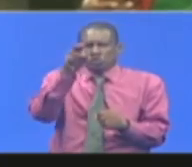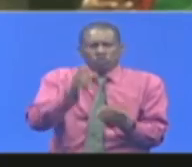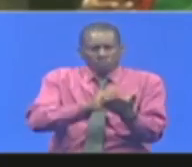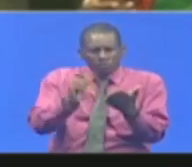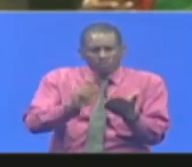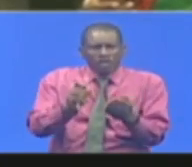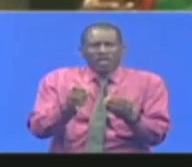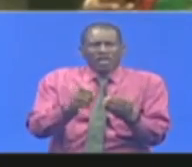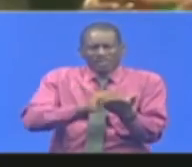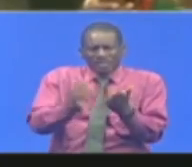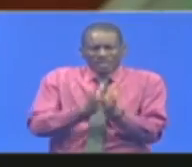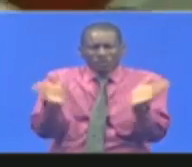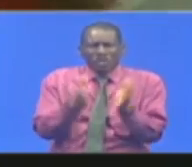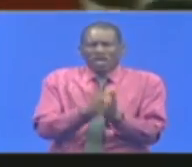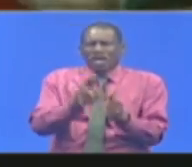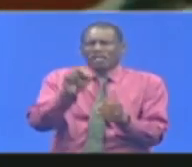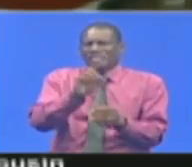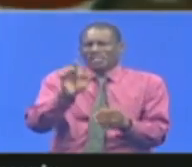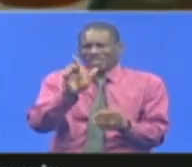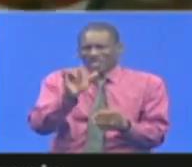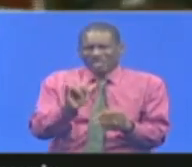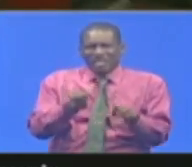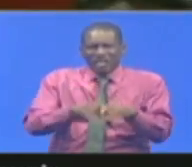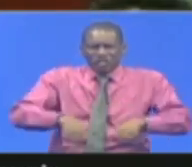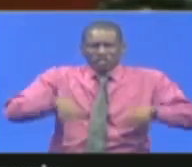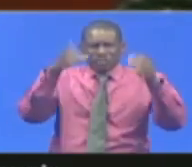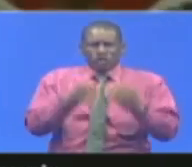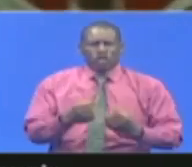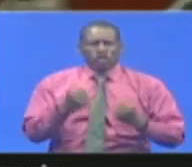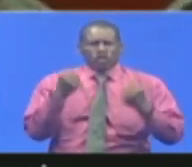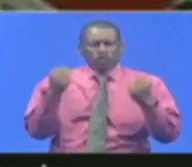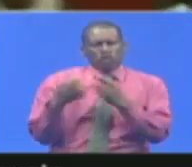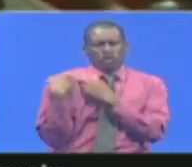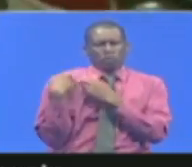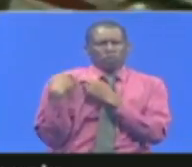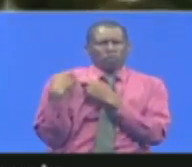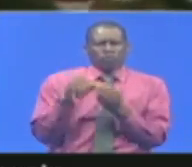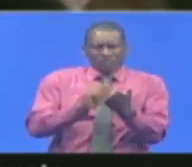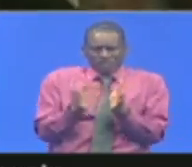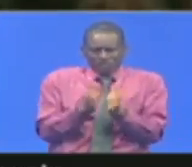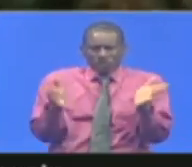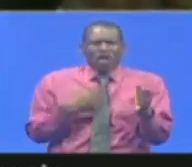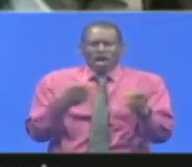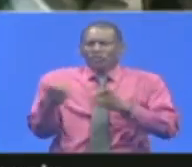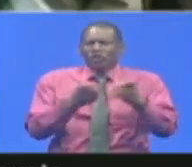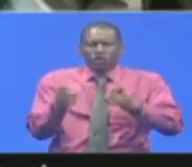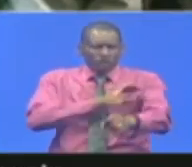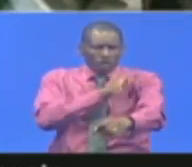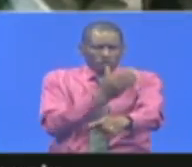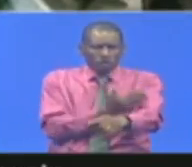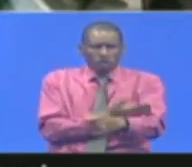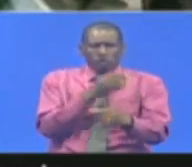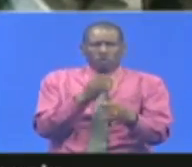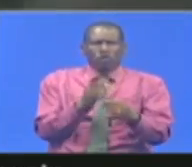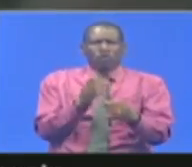and Nzili as the chairman. The powerful Secretary General role carries with it control and authority over